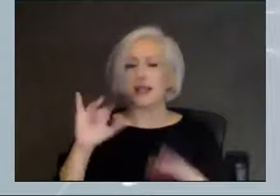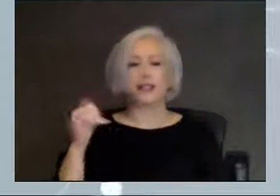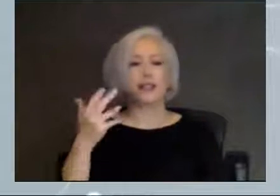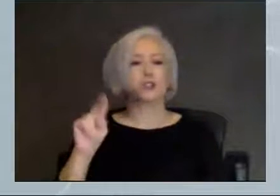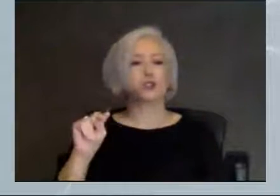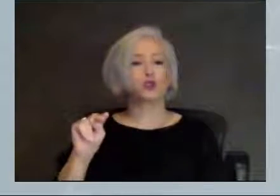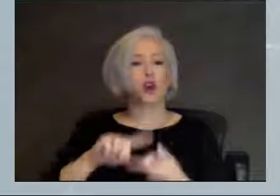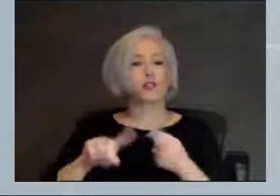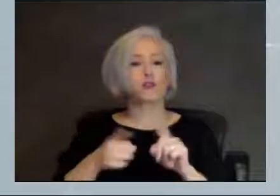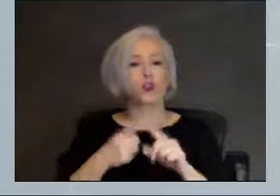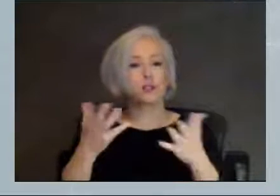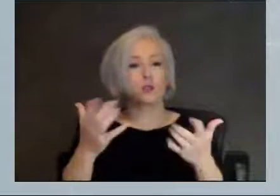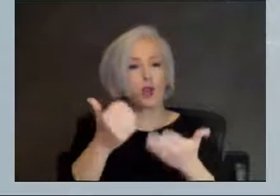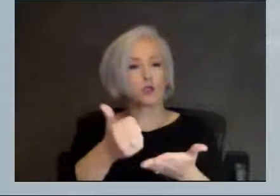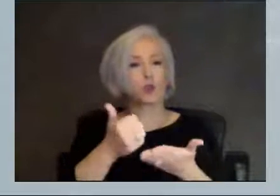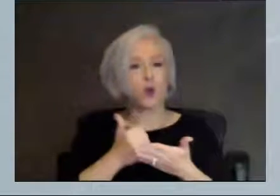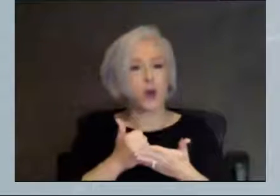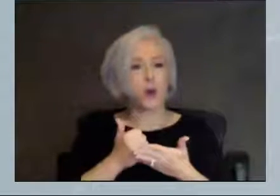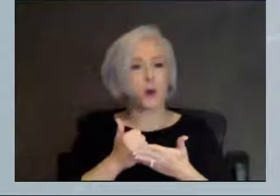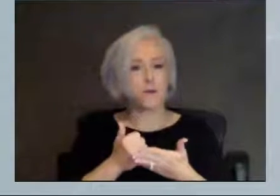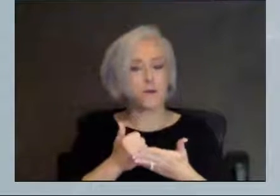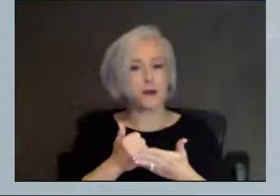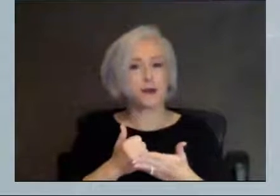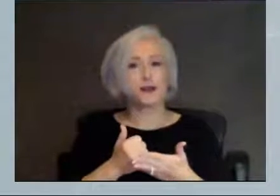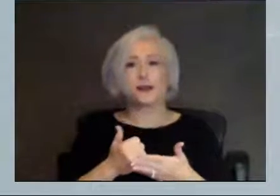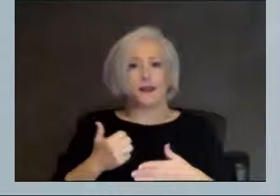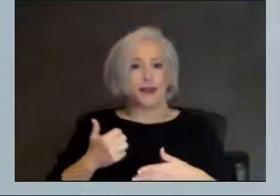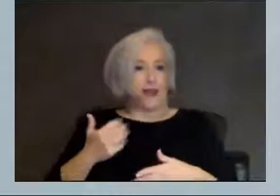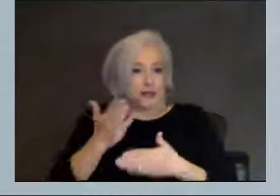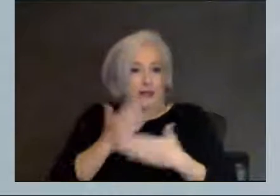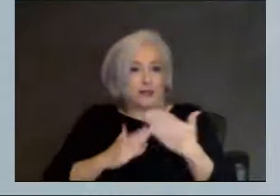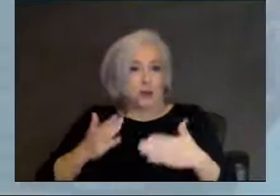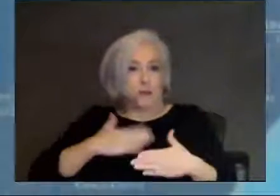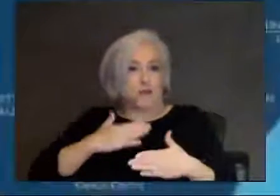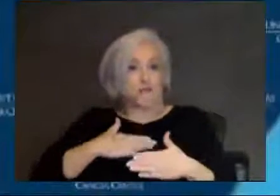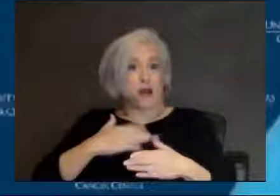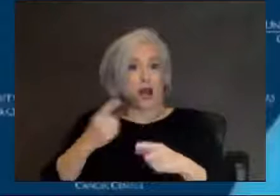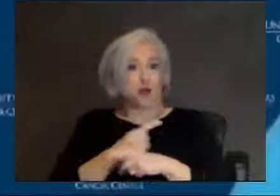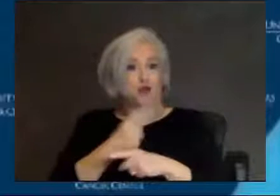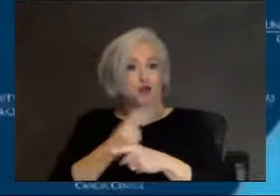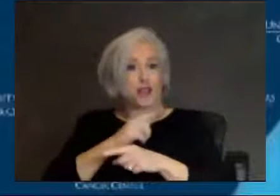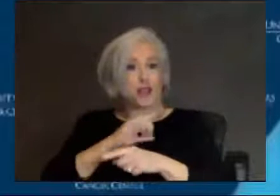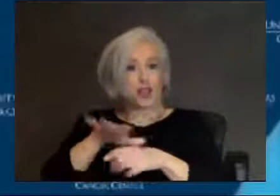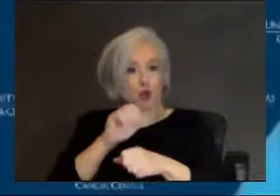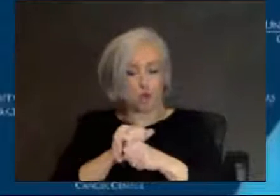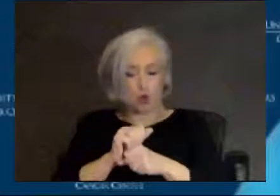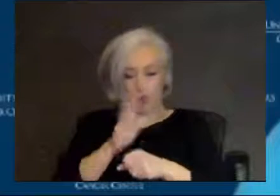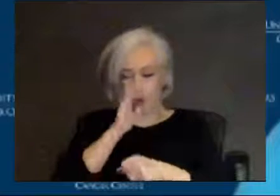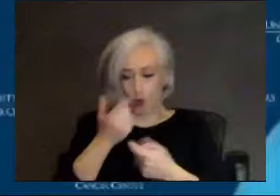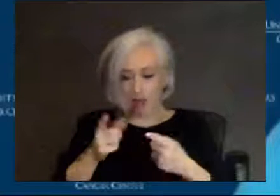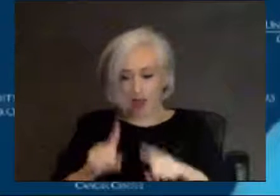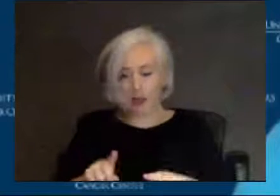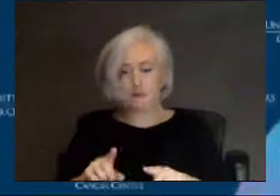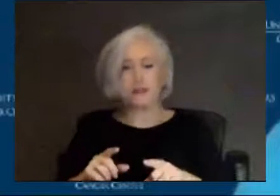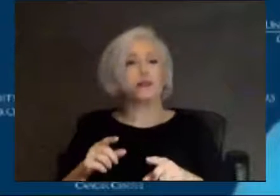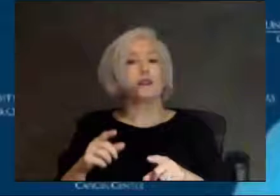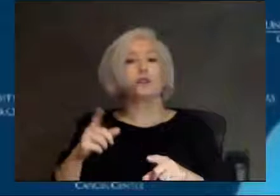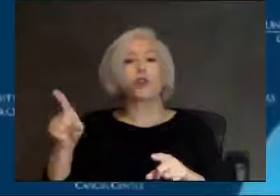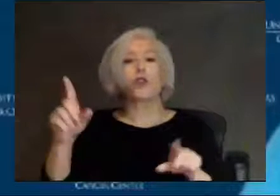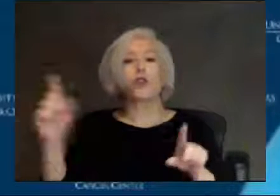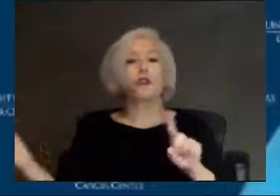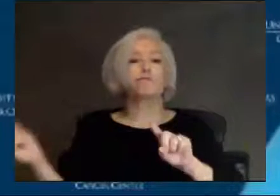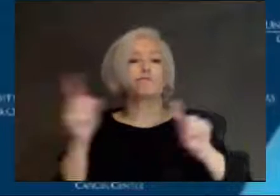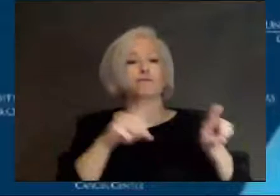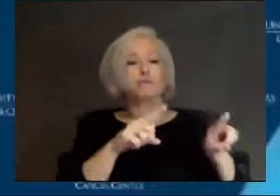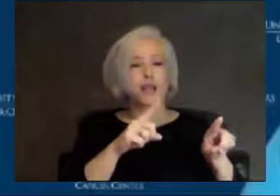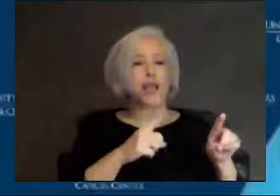that some of my regular medical appointments were coming up. And so they hung with John, had lunch